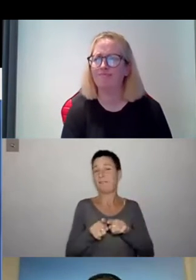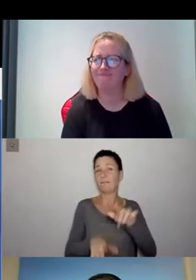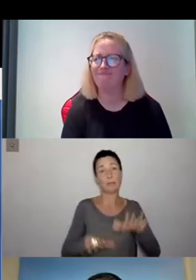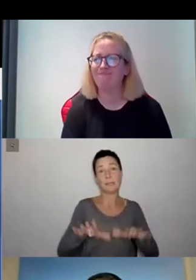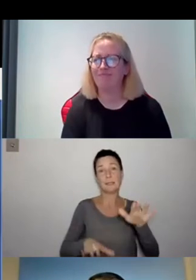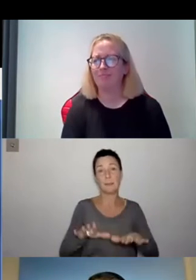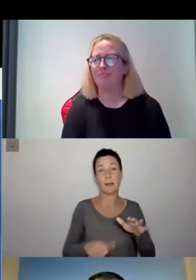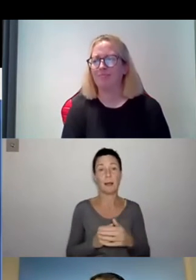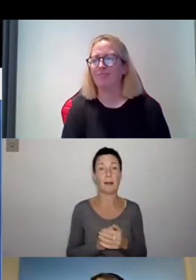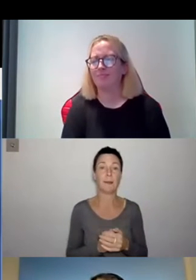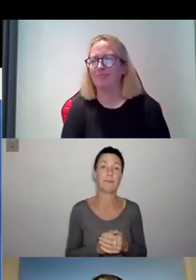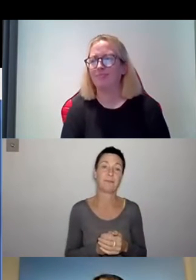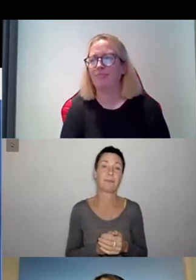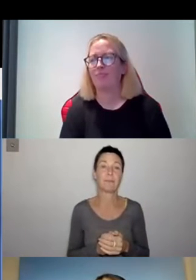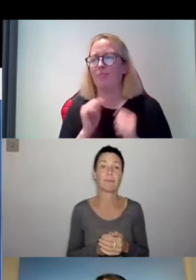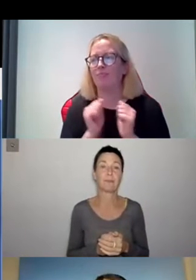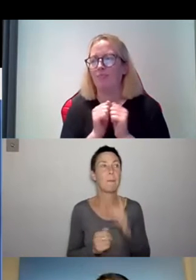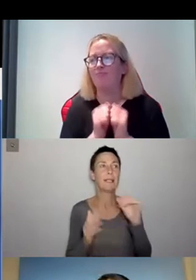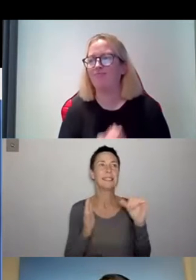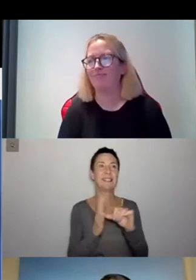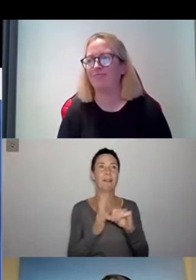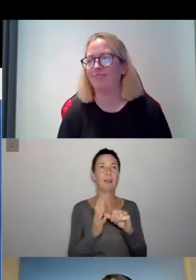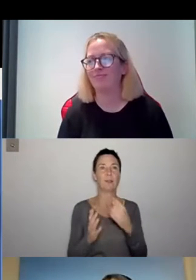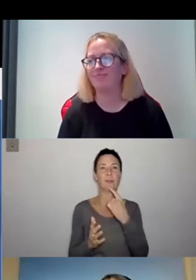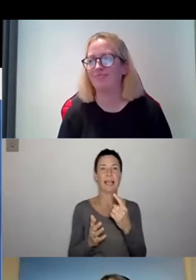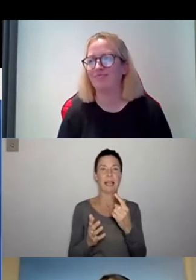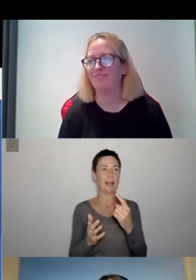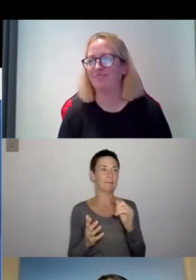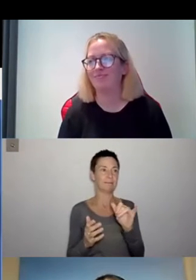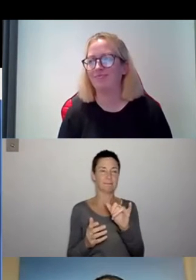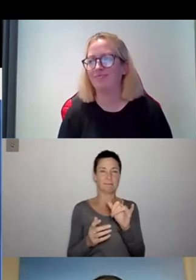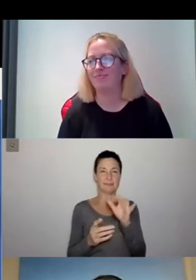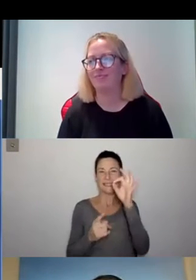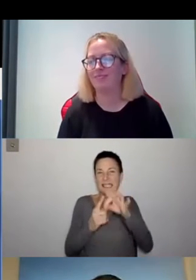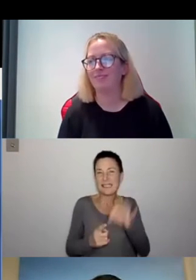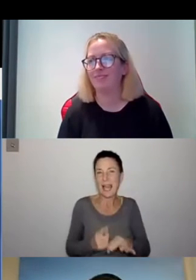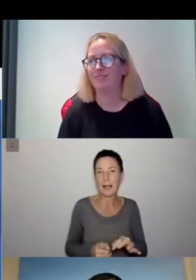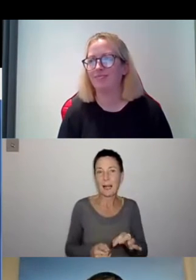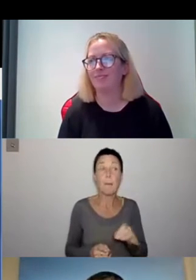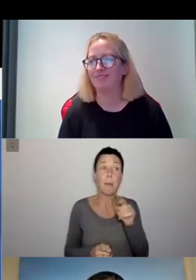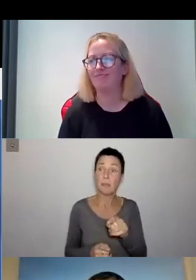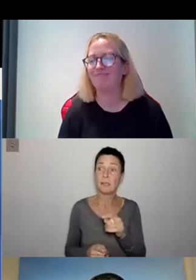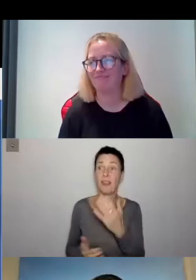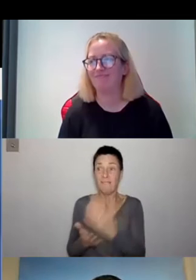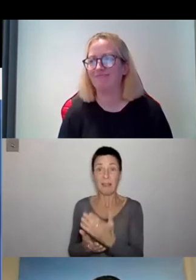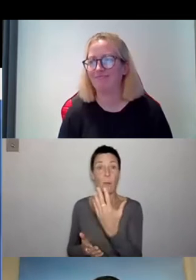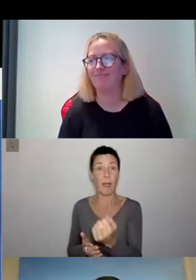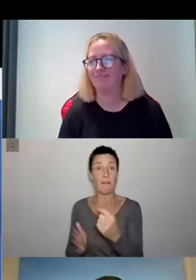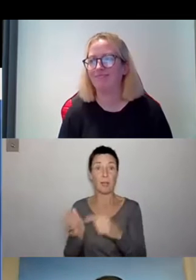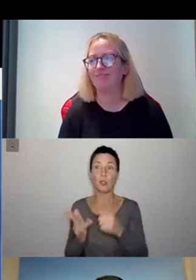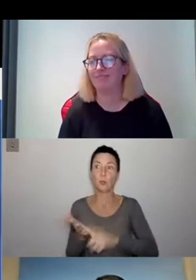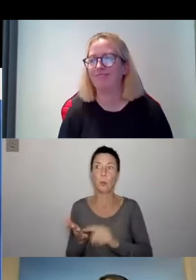it's difficult to say. But the fact there's a cognitive load there at all means the person is that much closer to being pushed